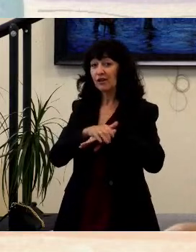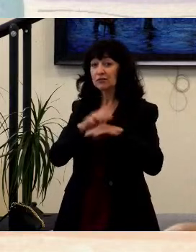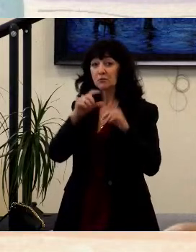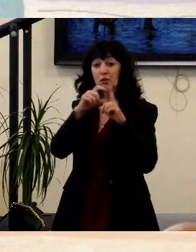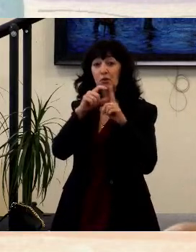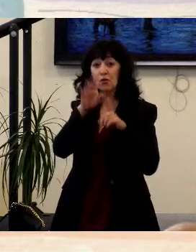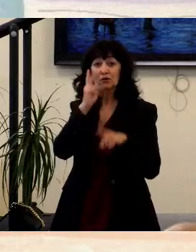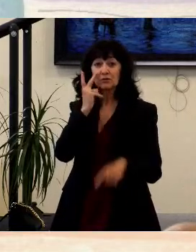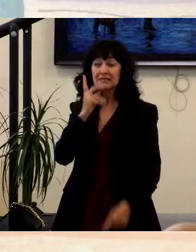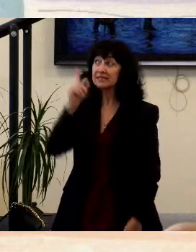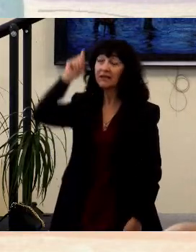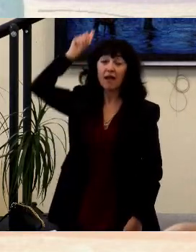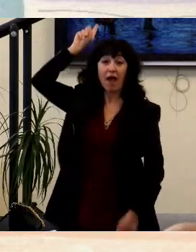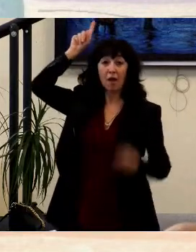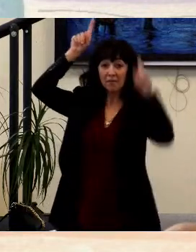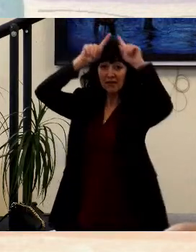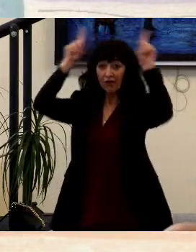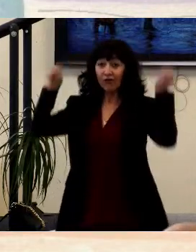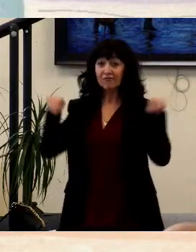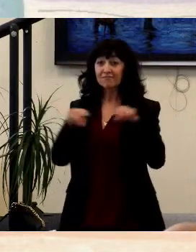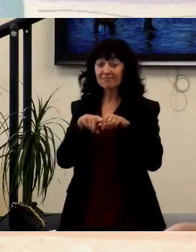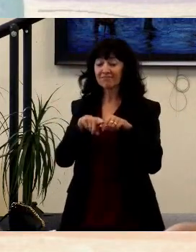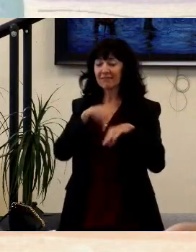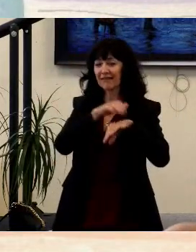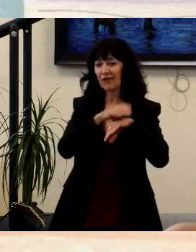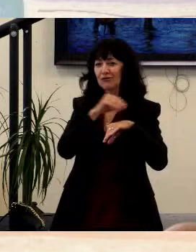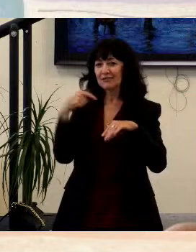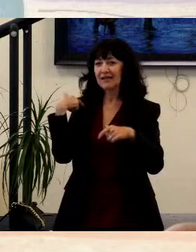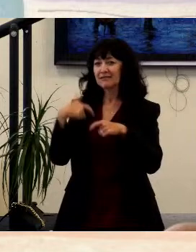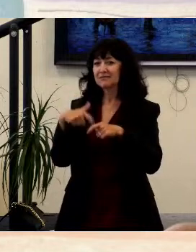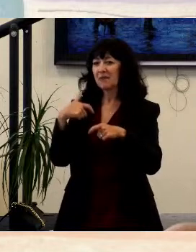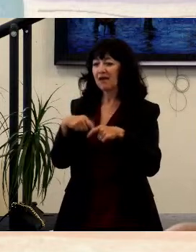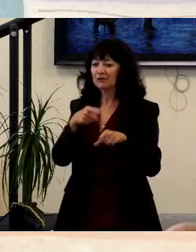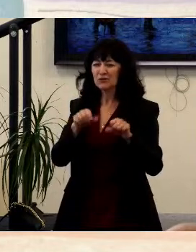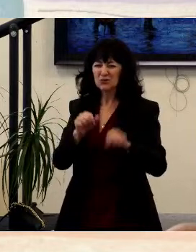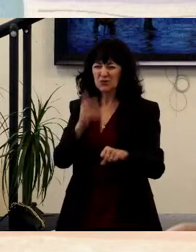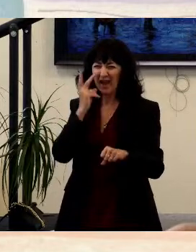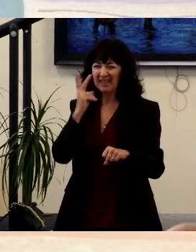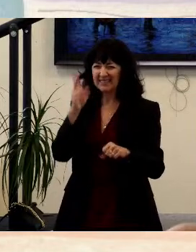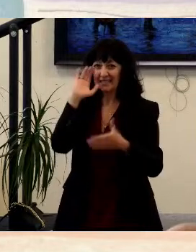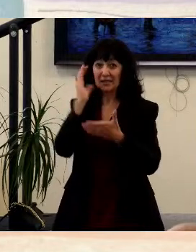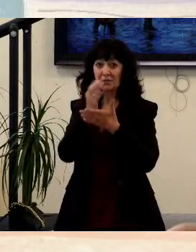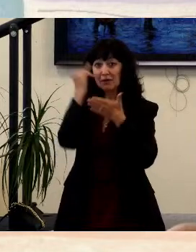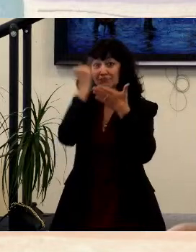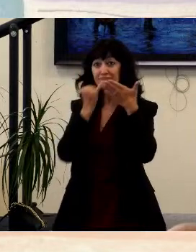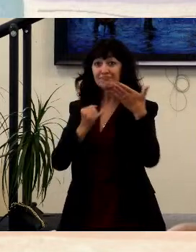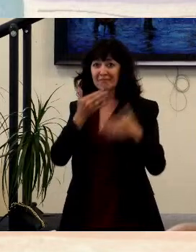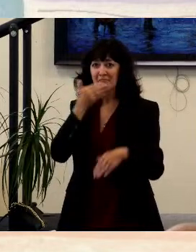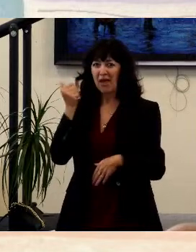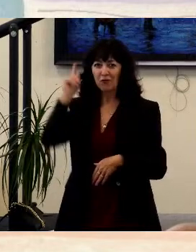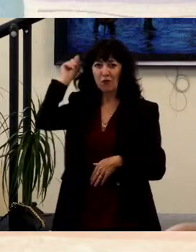Spanish, okay? That way you'll be able to see the pictures better.